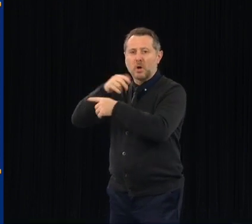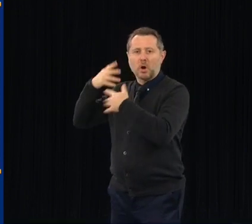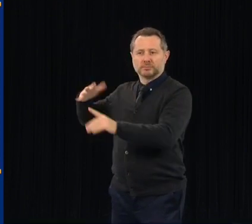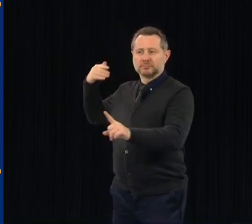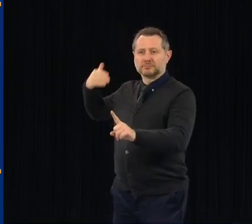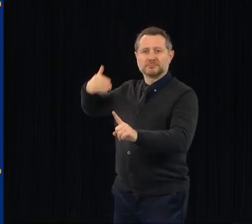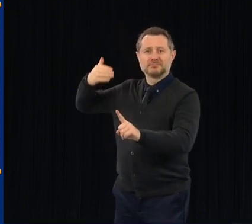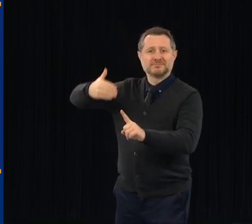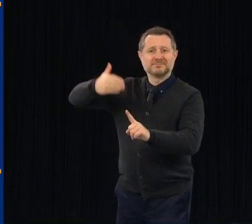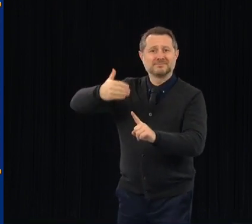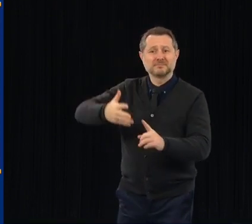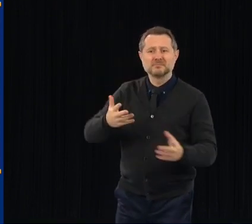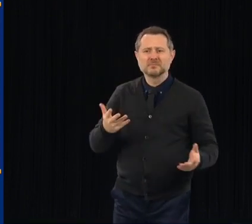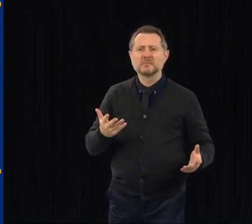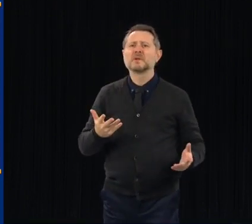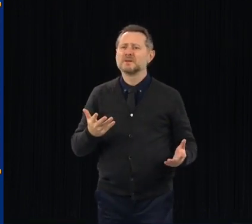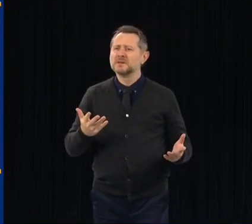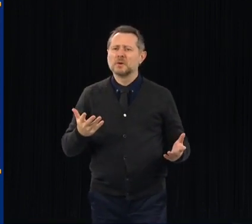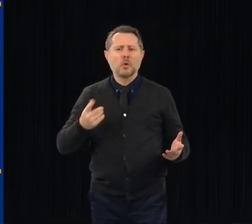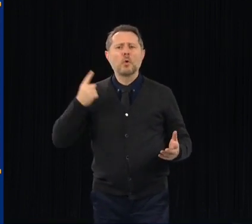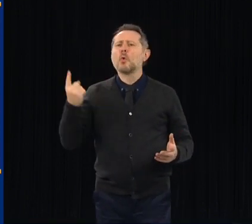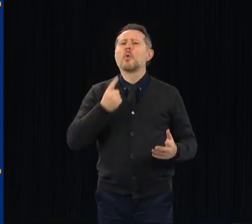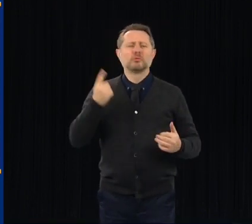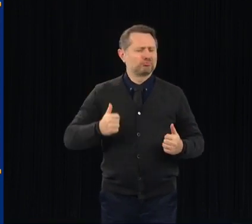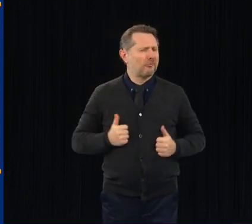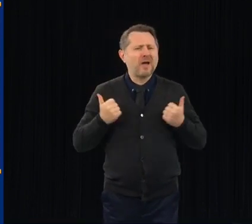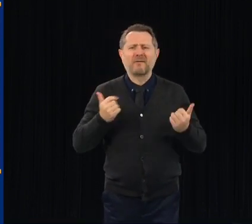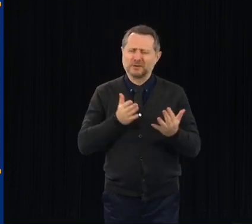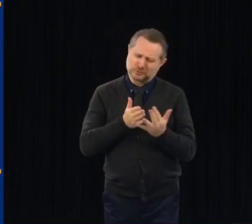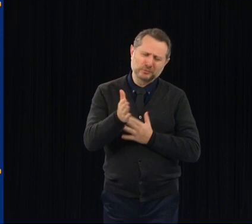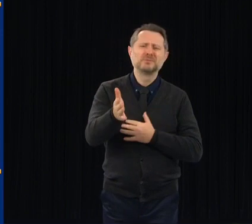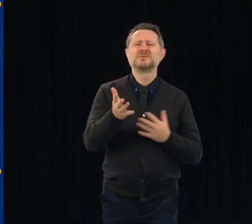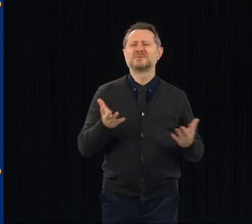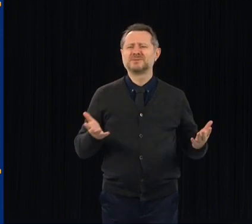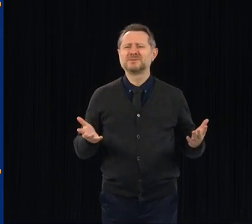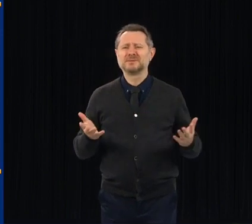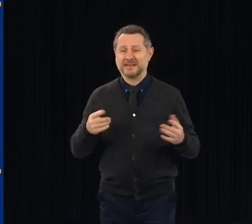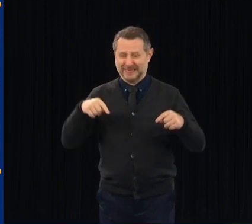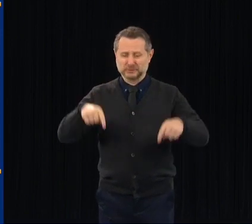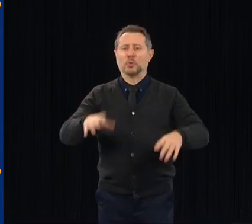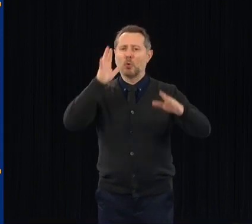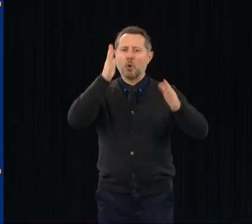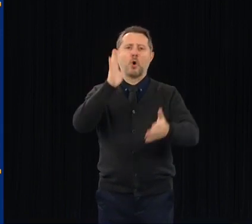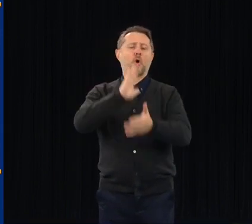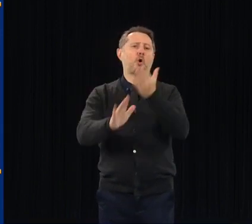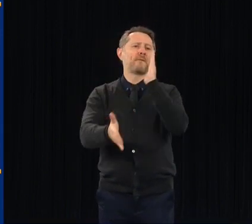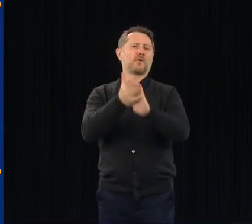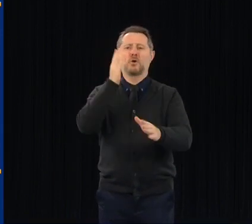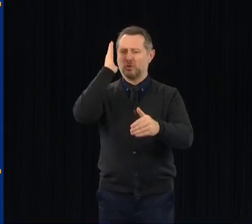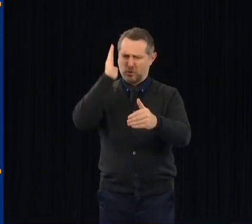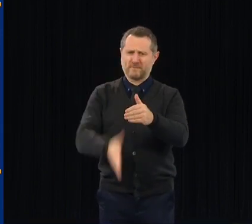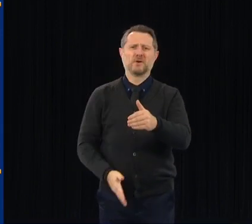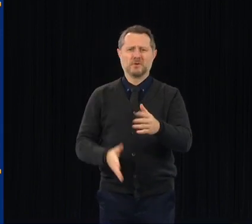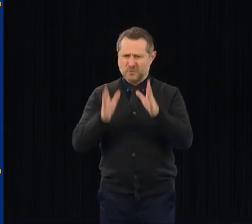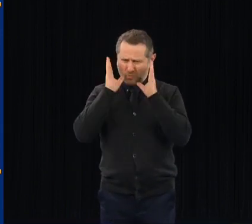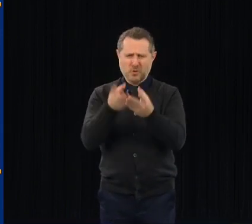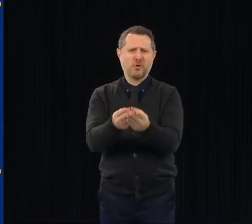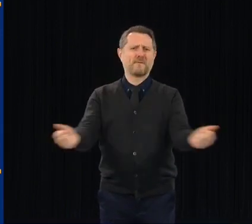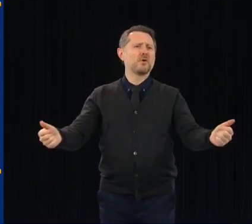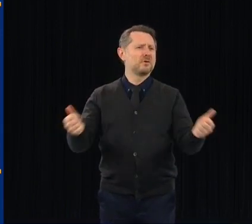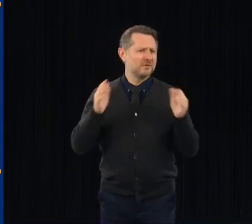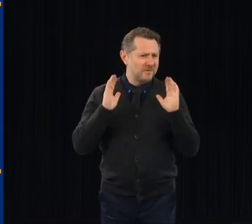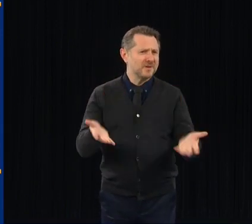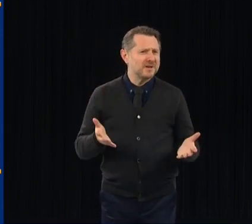discussion. And also keep in mind on perspective, this is going to be over. You see on this